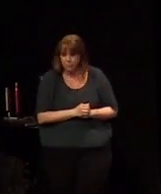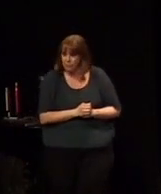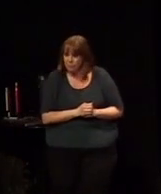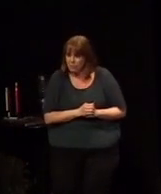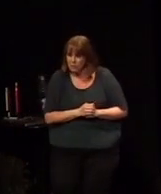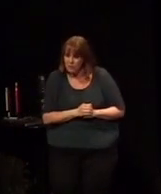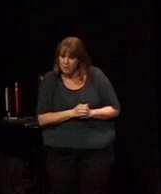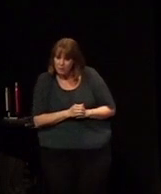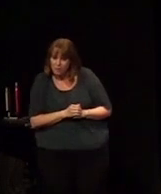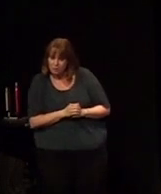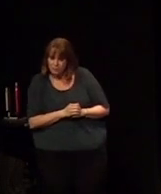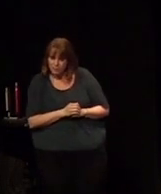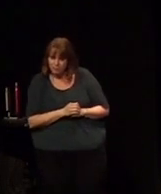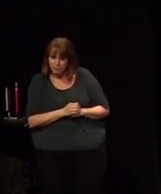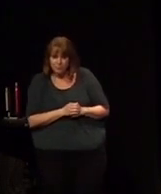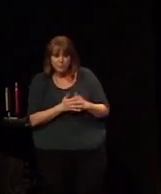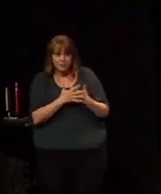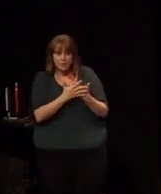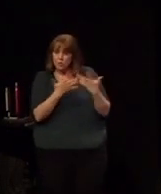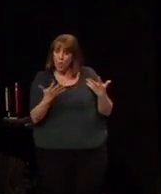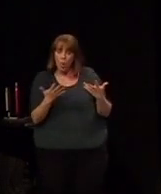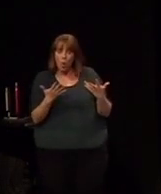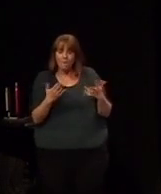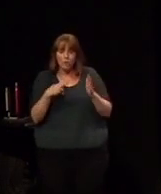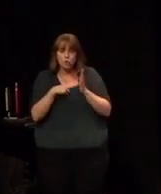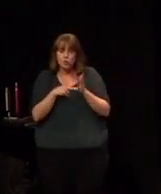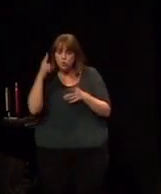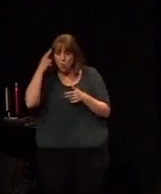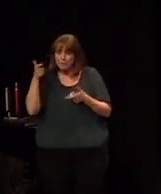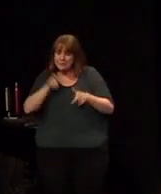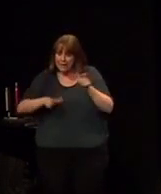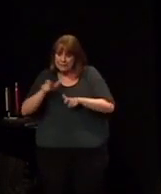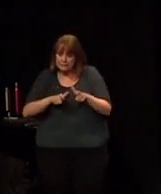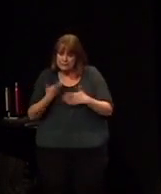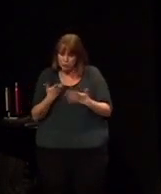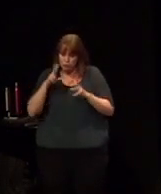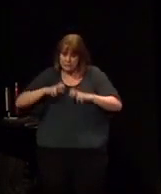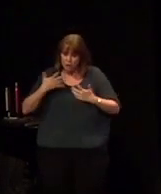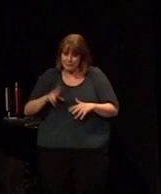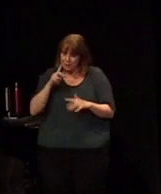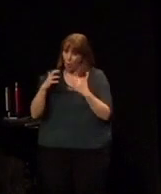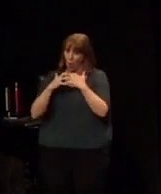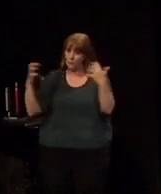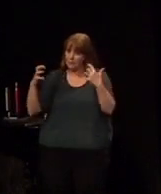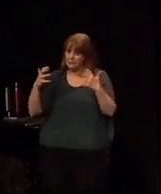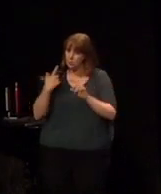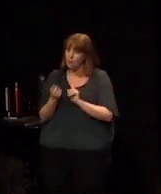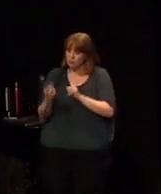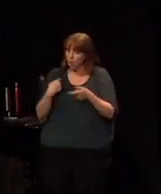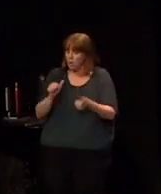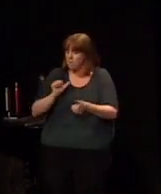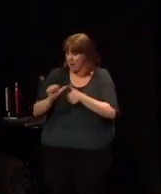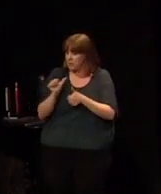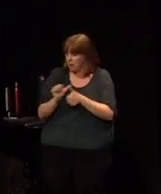was just saying. There's actually quite a lot of neuroscience now that suggests that as audiences, we respond instinctively and much